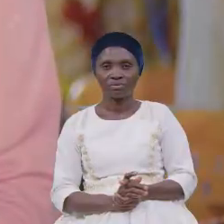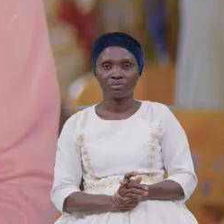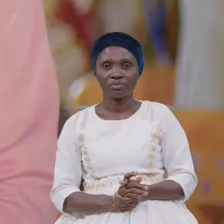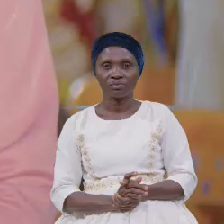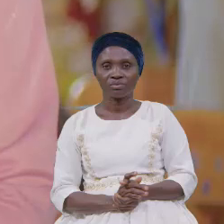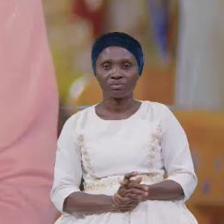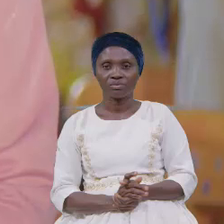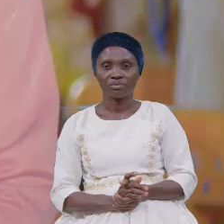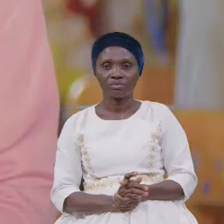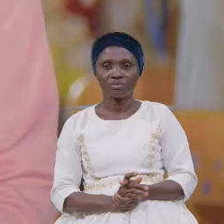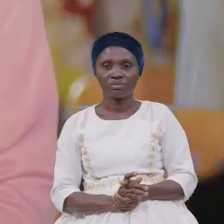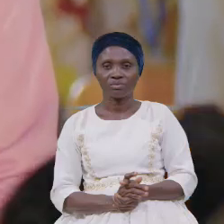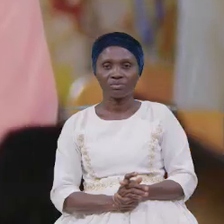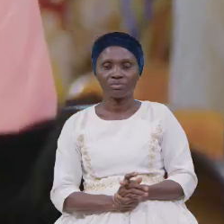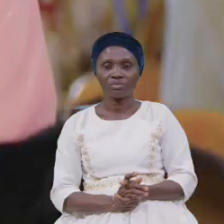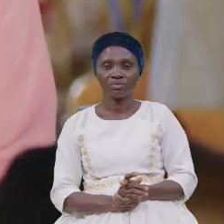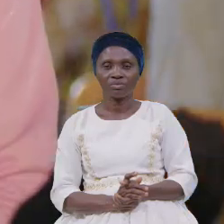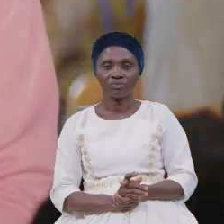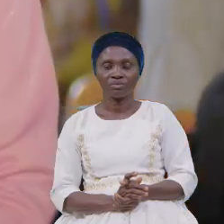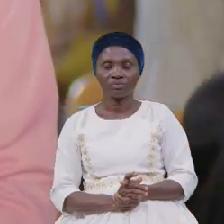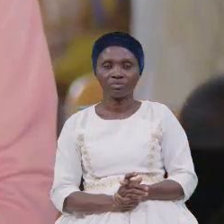Thank God for those who are praying.